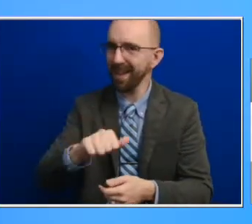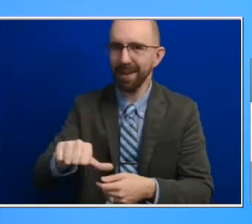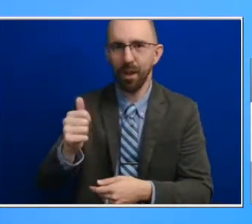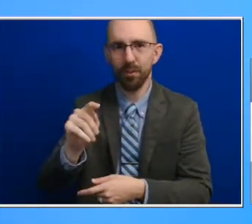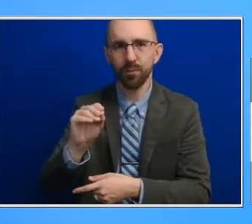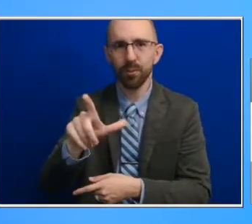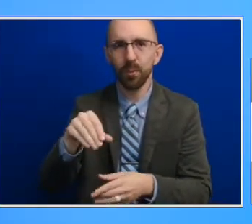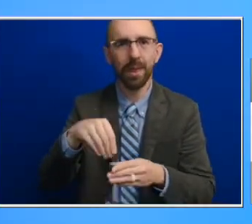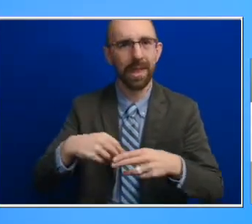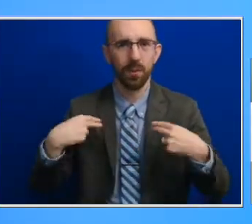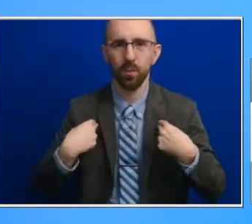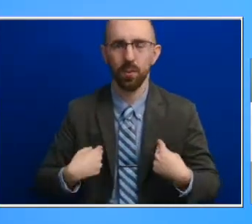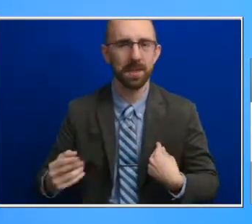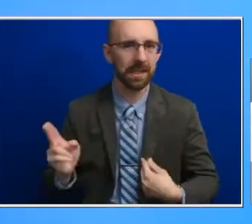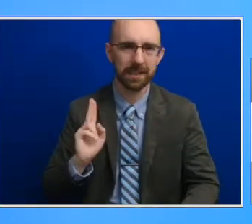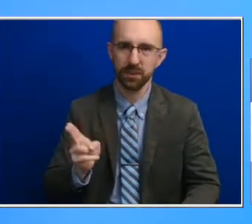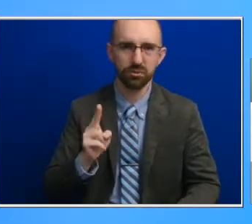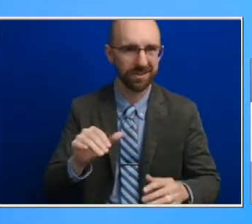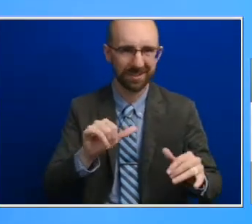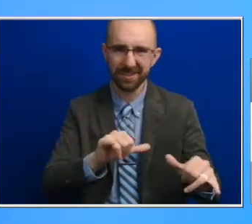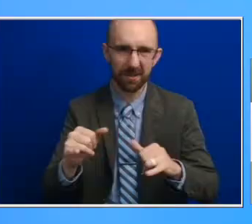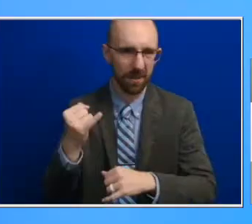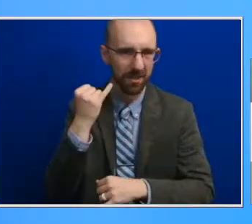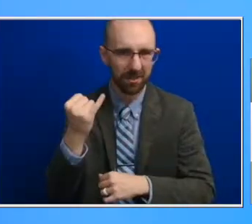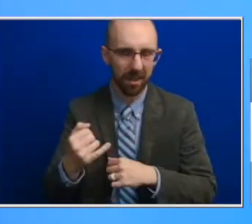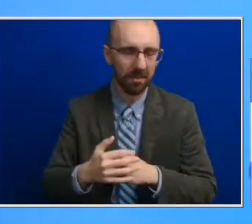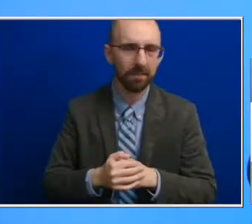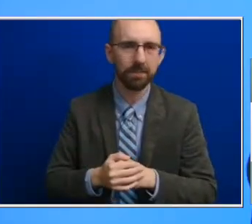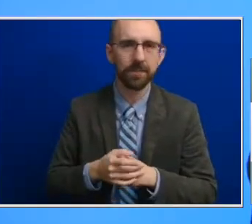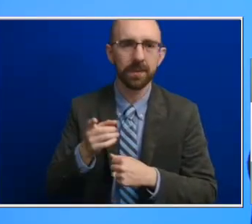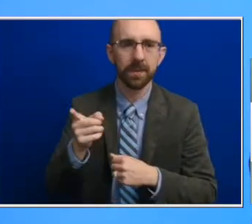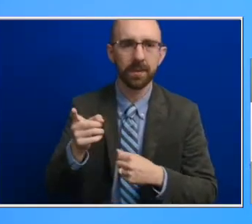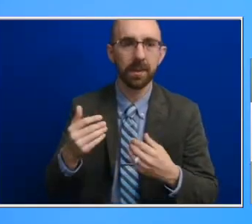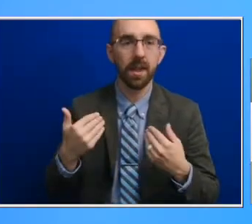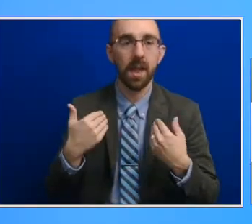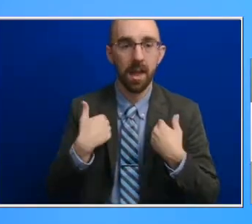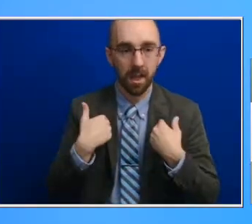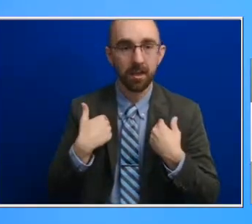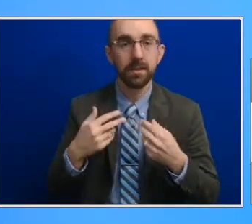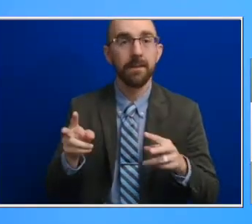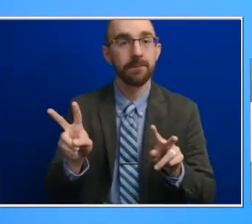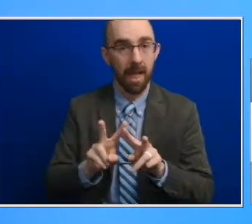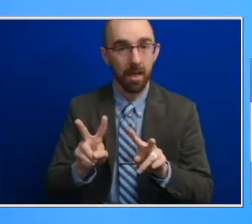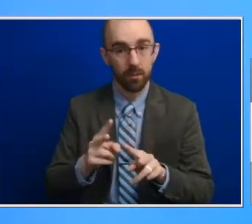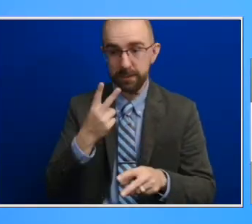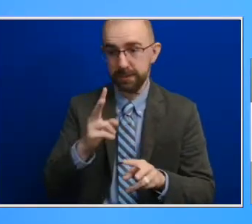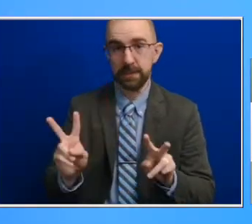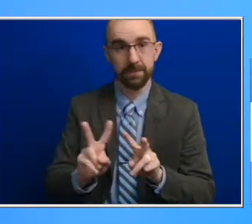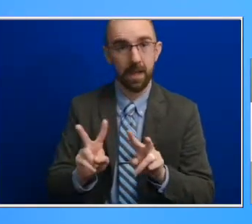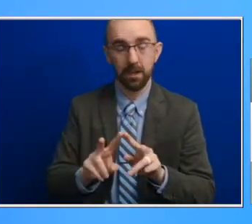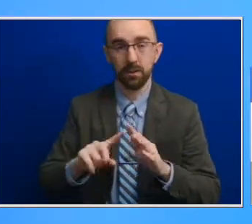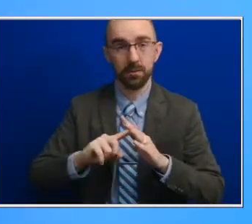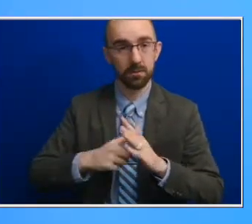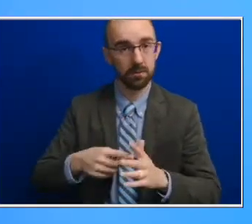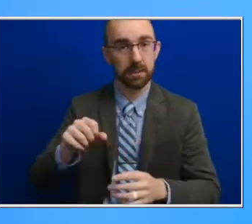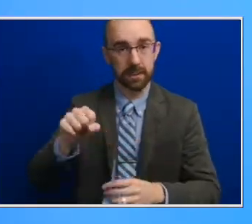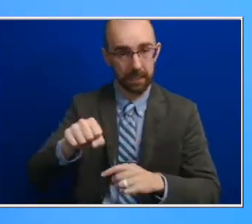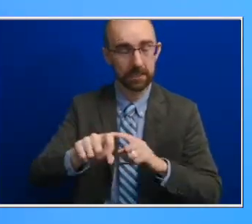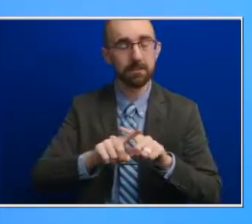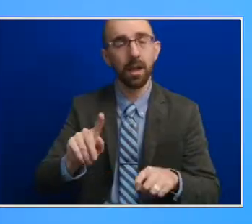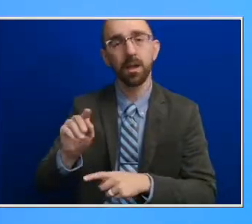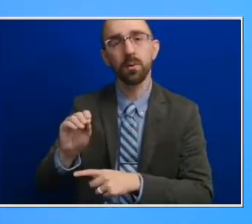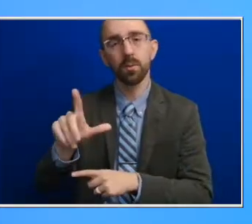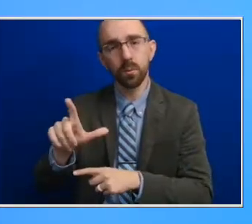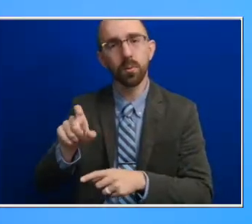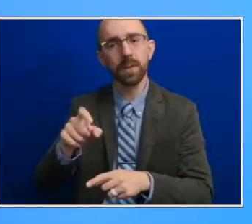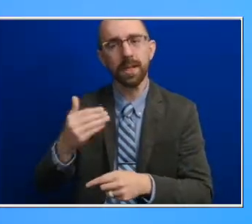humanity. It has value. You are seeing some of the value come up, but it also is a tool that you need to learn how to use safely